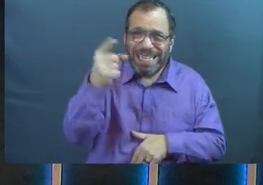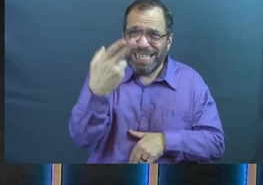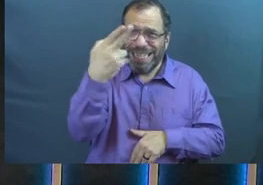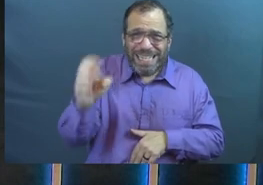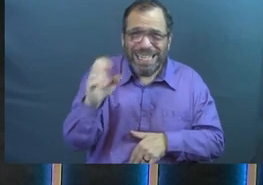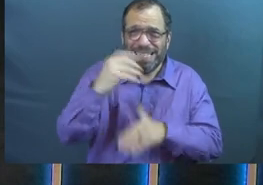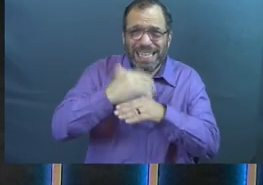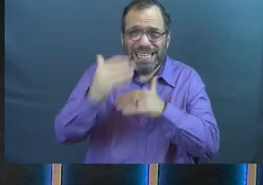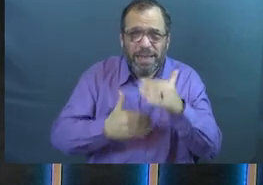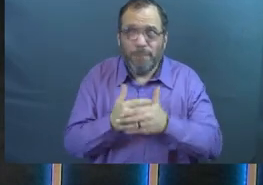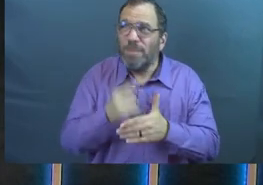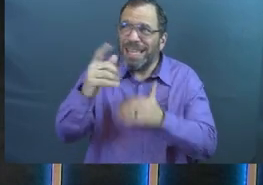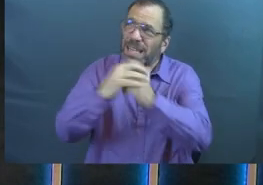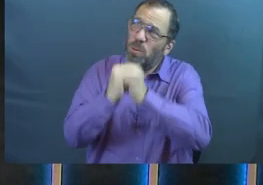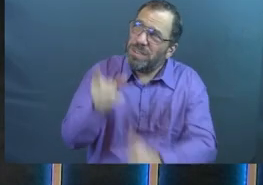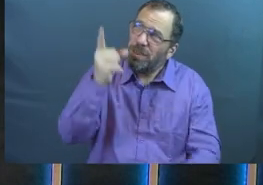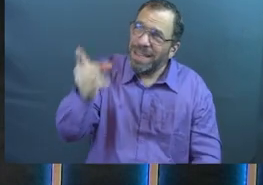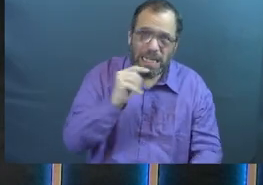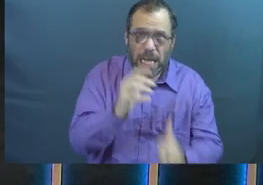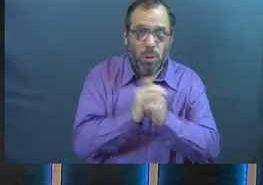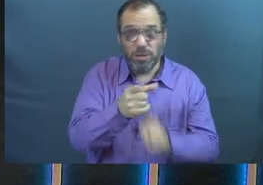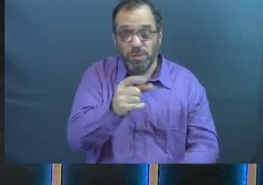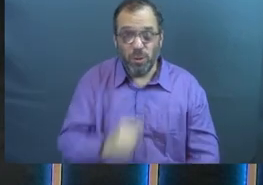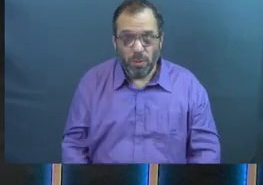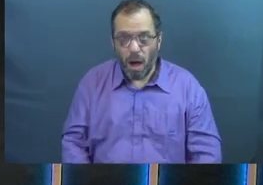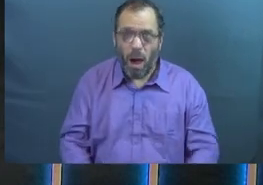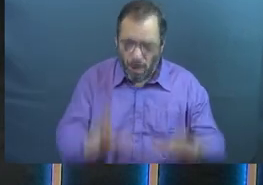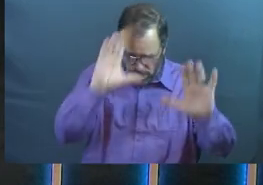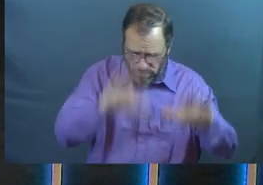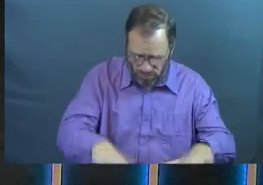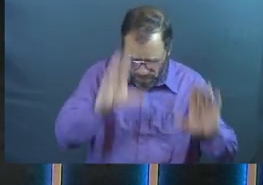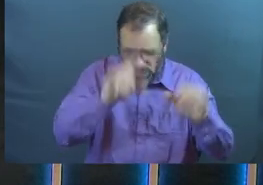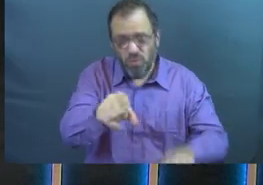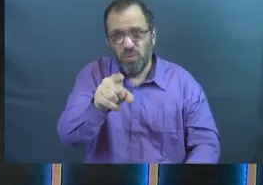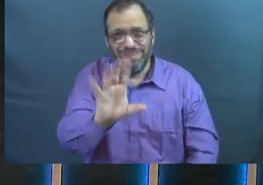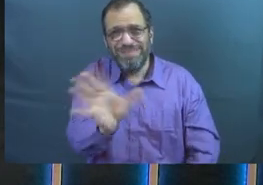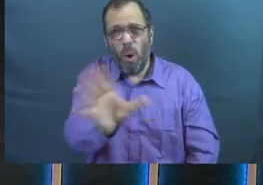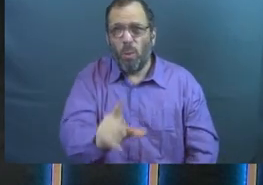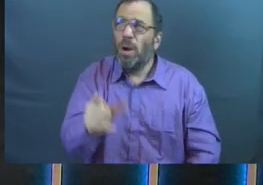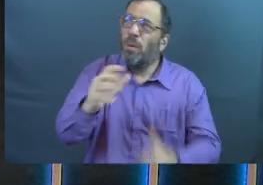kind. That's why we worship him and we don't worship you. Amen? Amen.